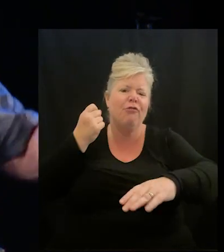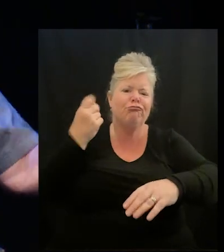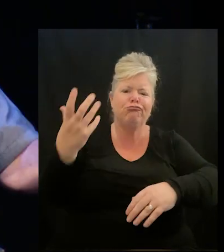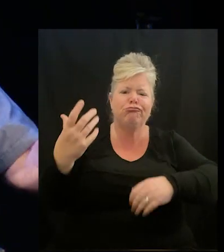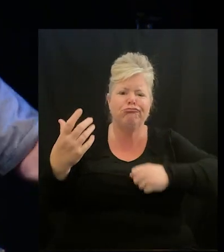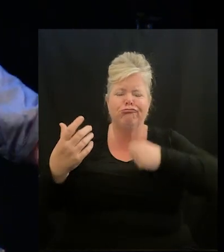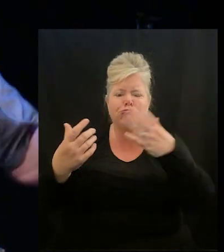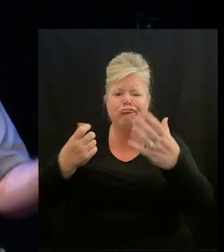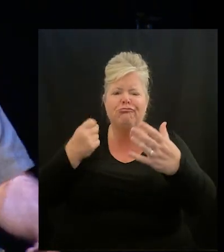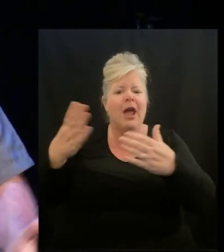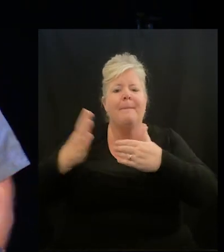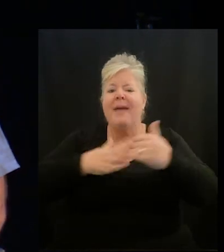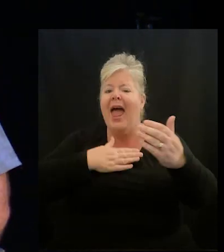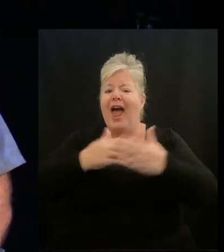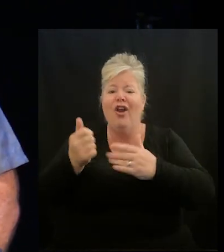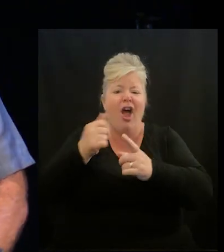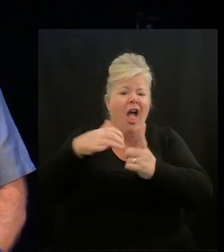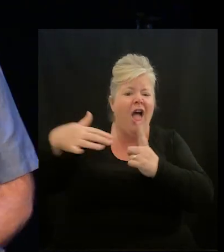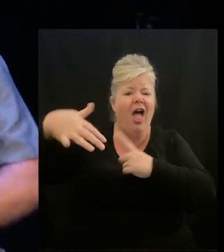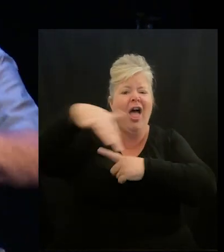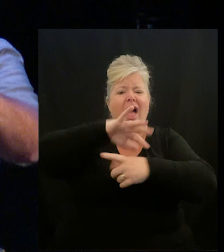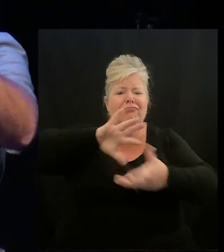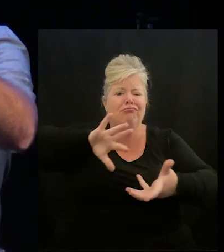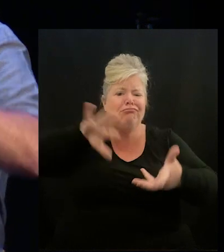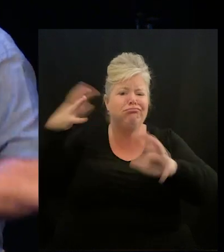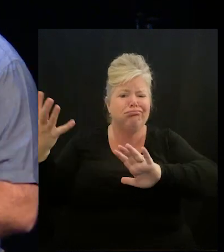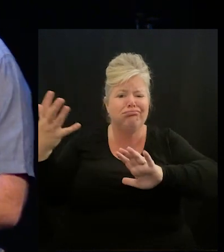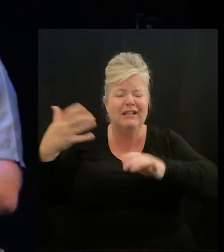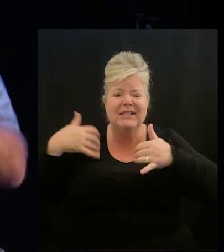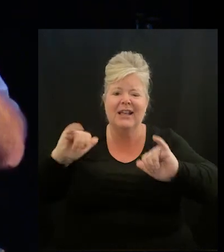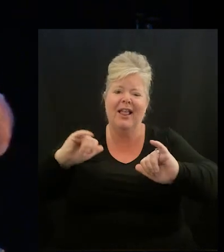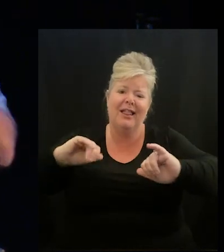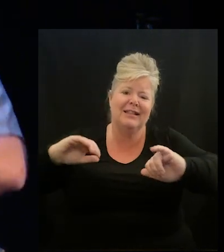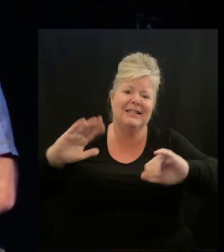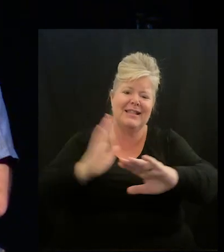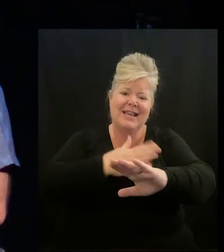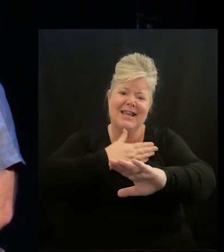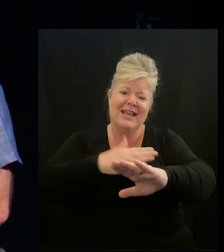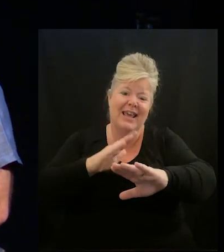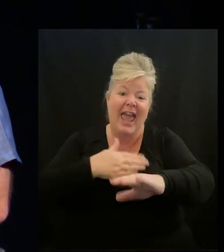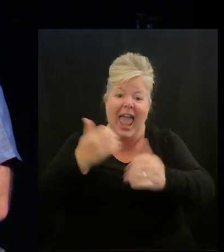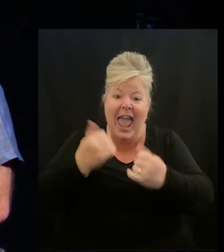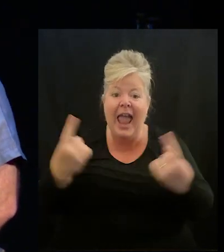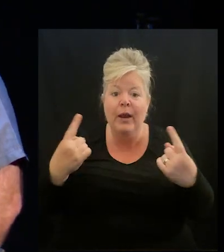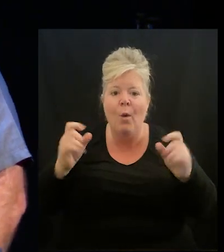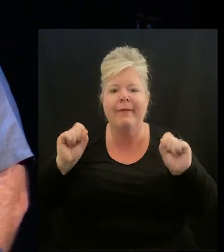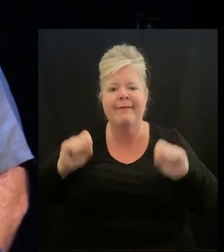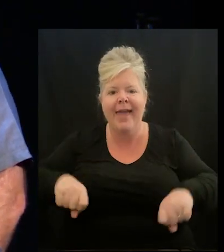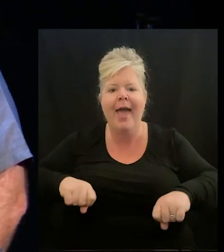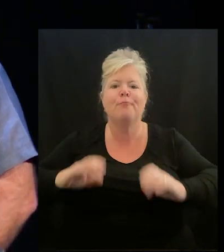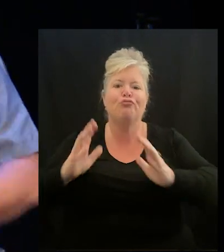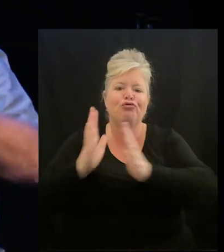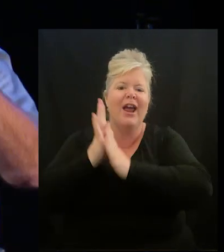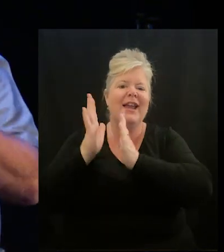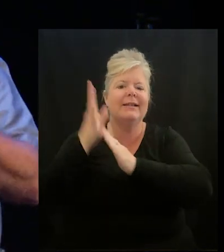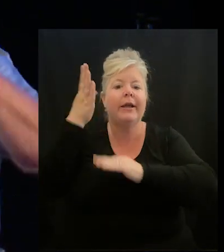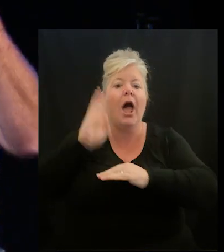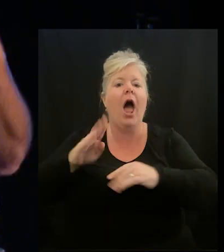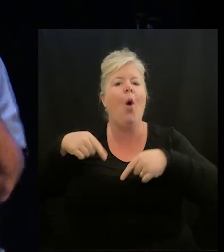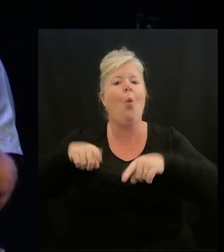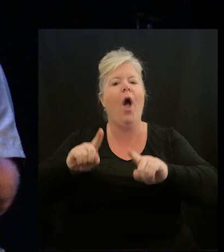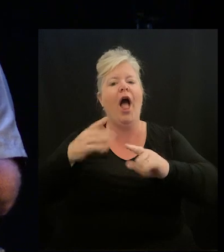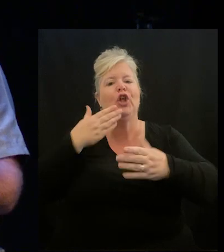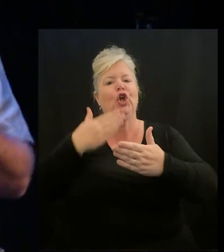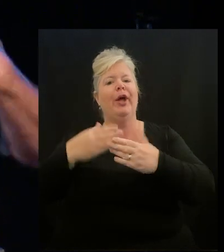when everything around me is going bad. Can I just say to you that anybody can praise God when things are going good, but it takes